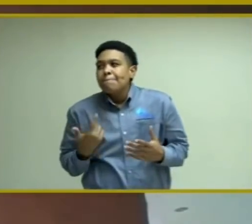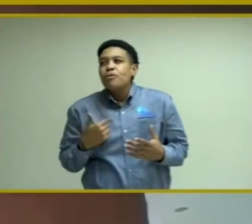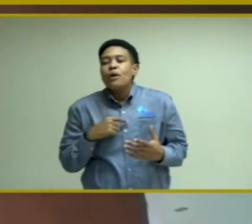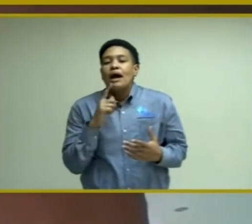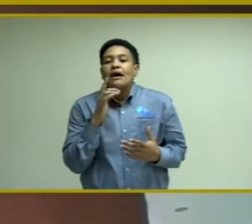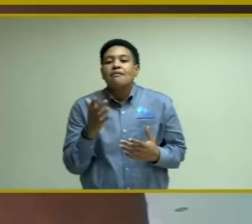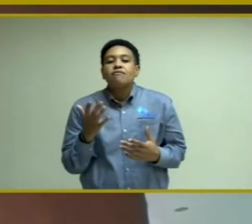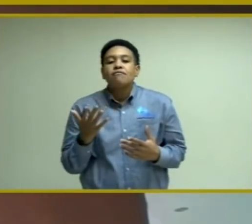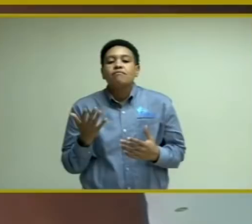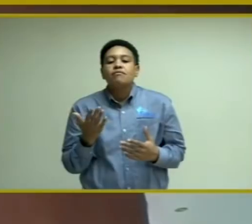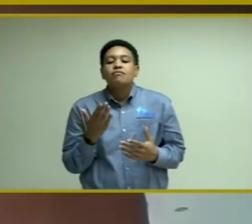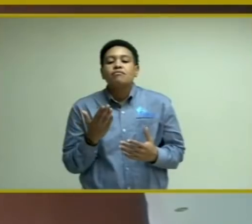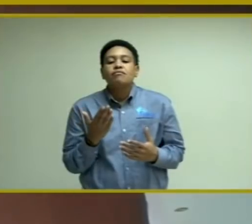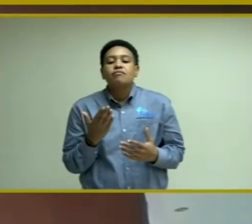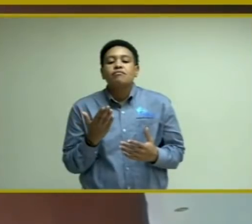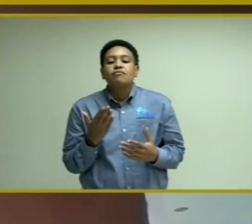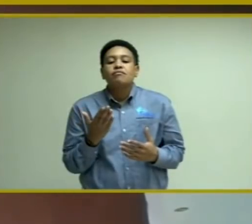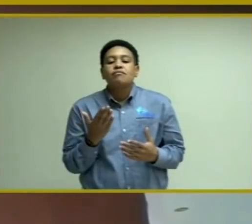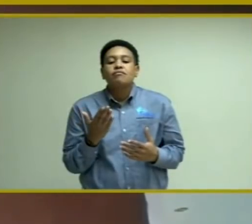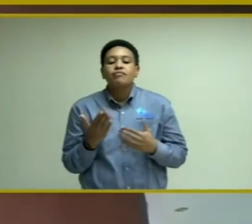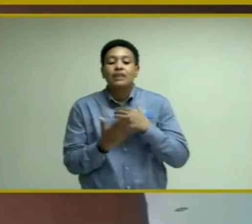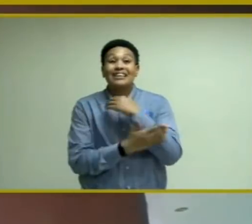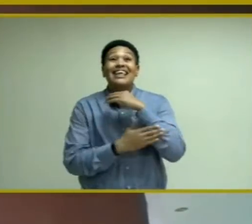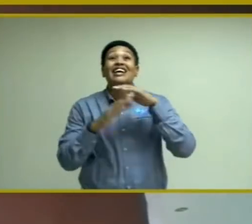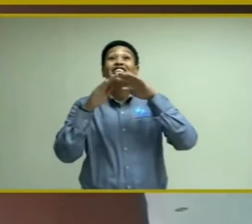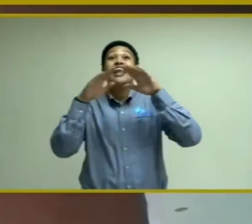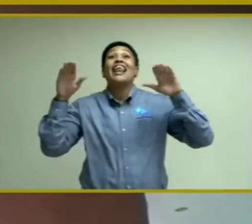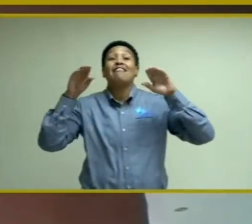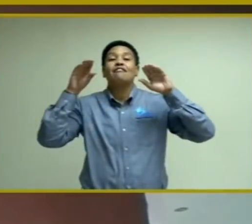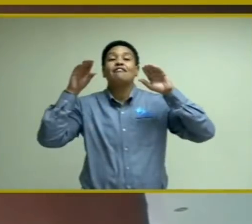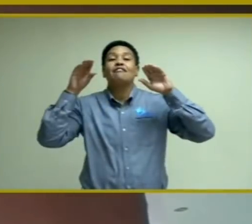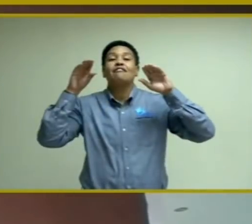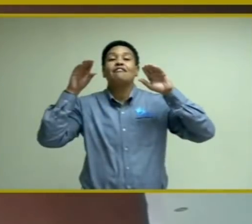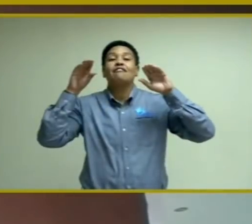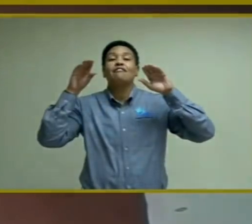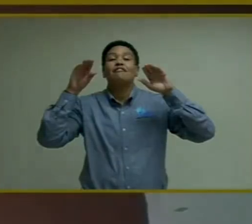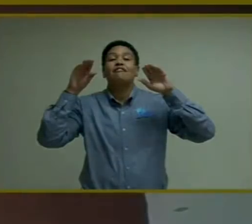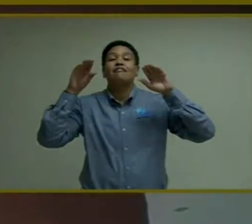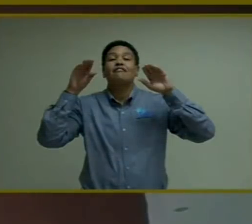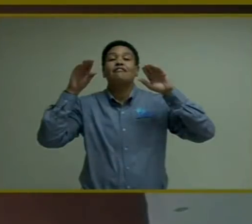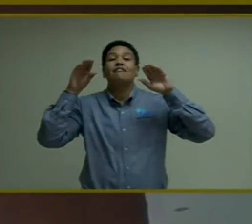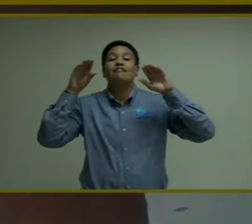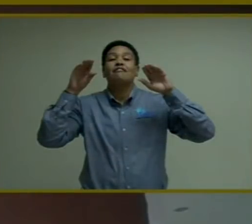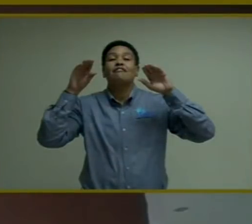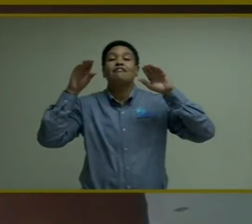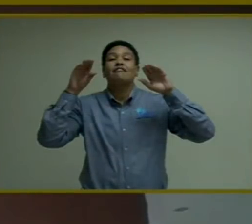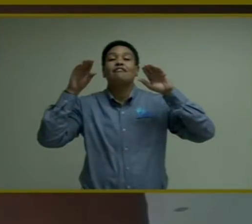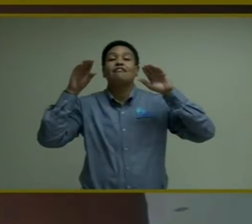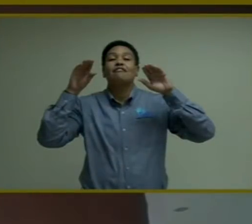stock out at the national level. However, there was